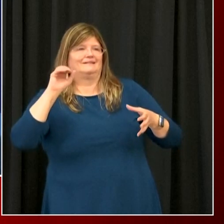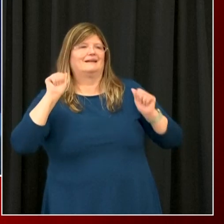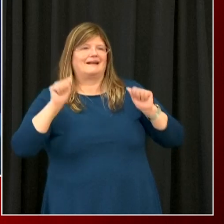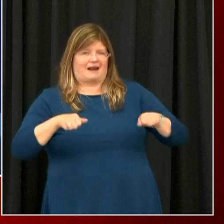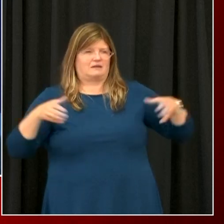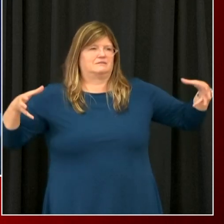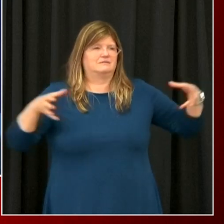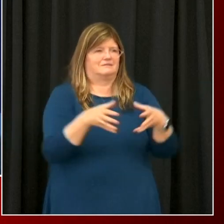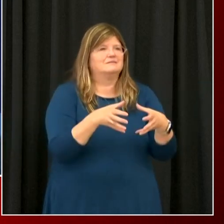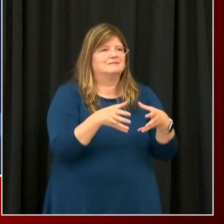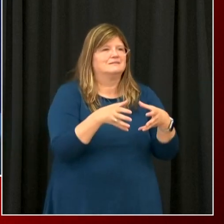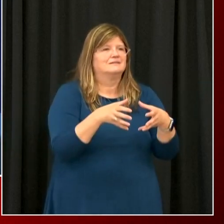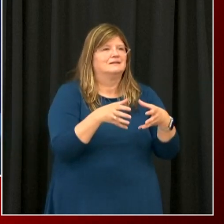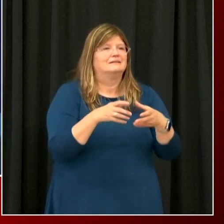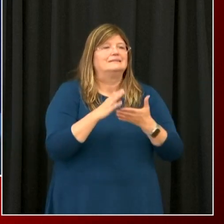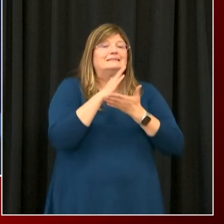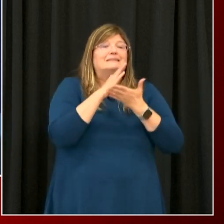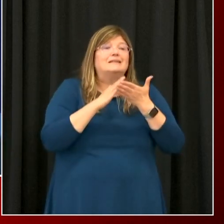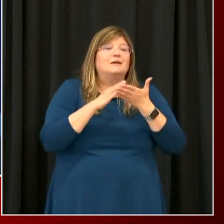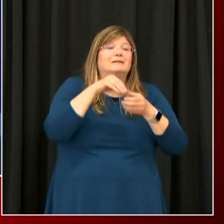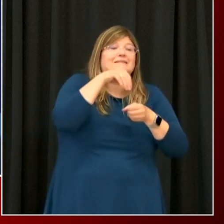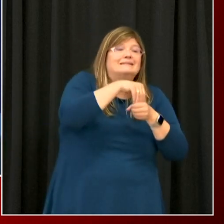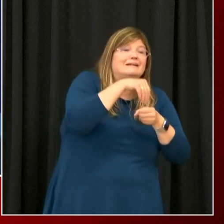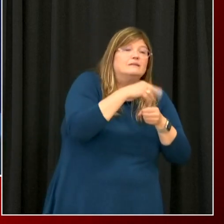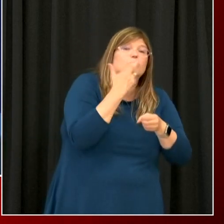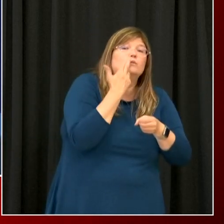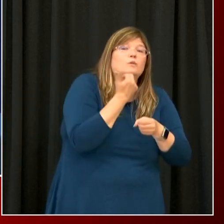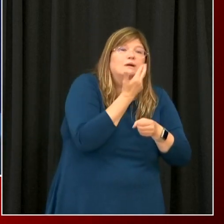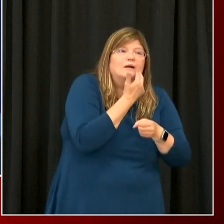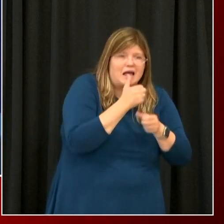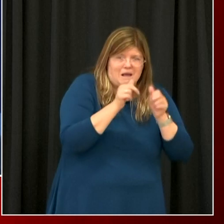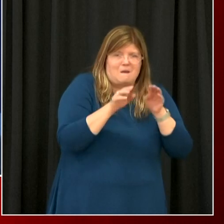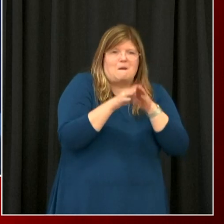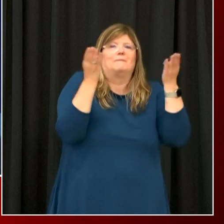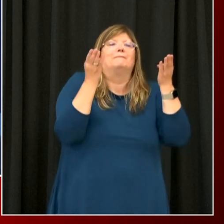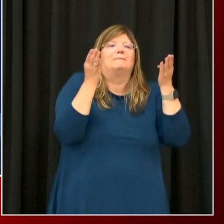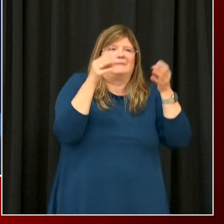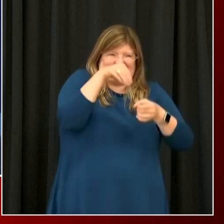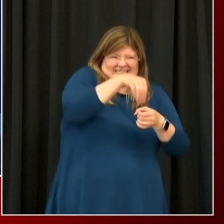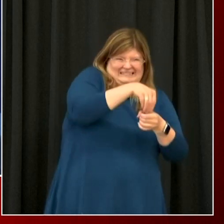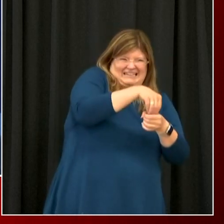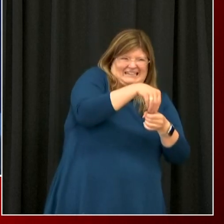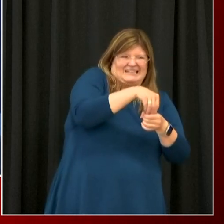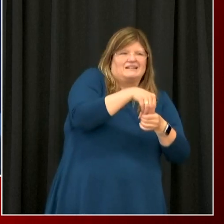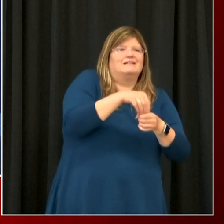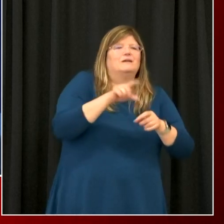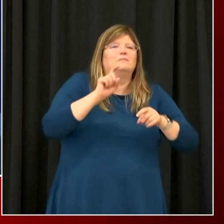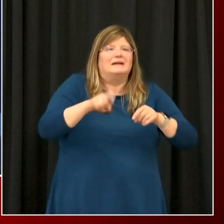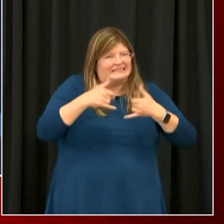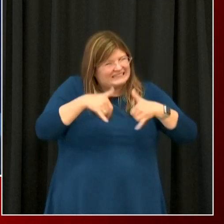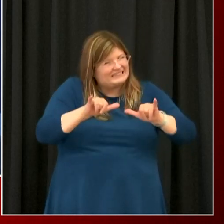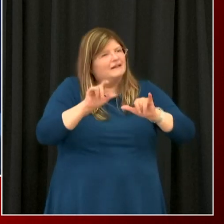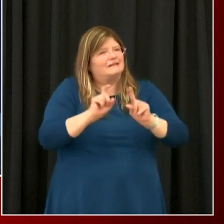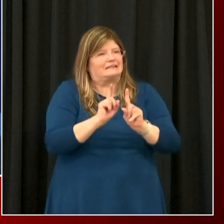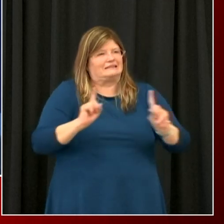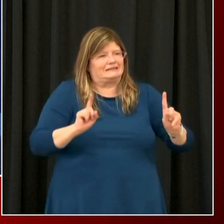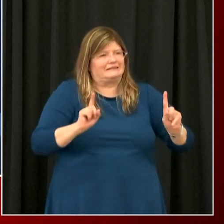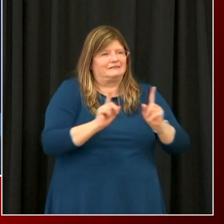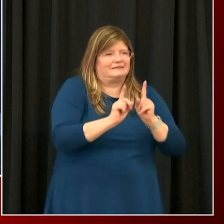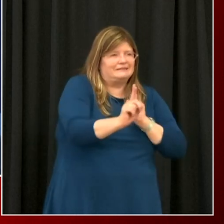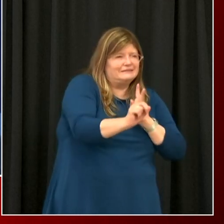indoor dining to resume with the appropriate types of social distancing, but the type of